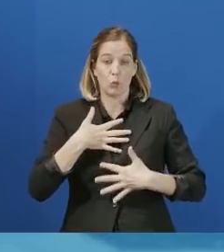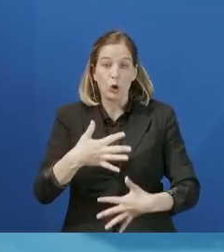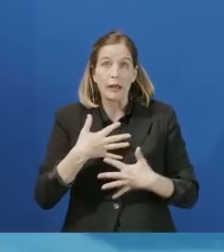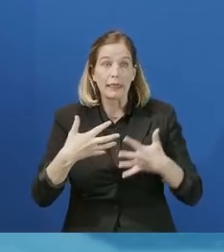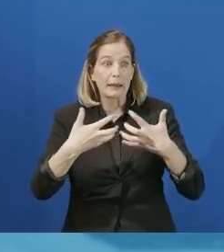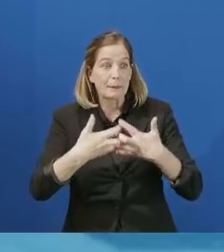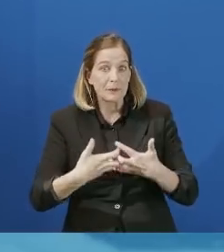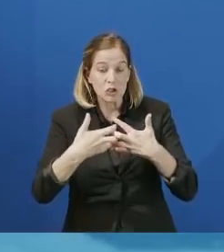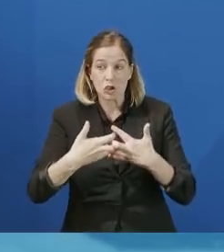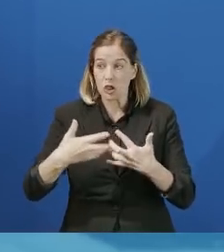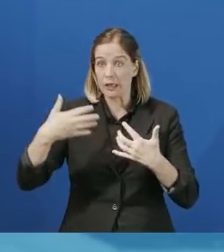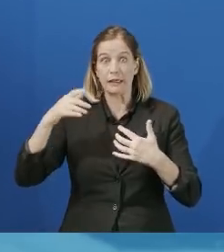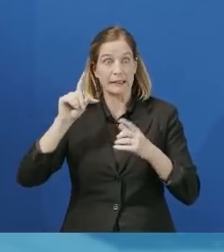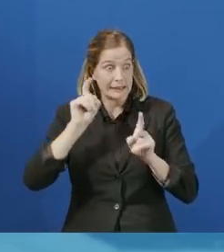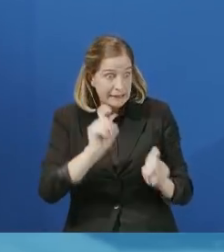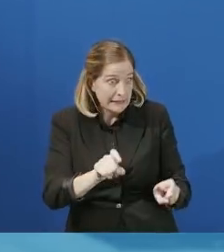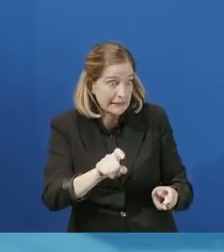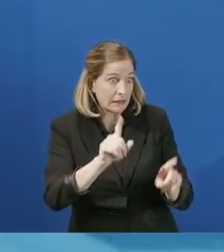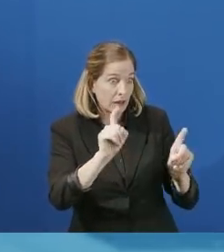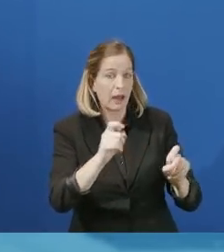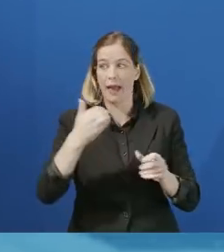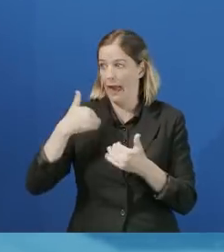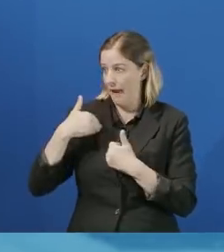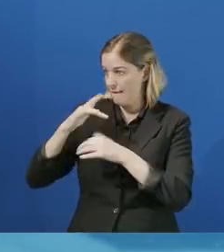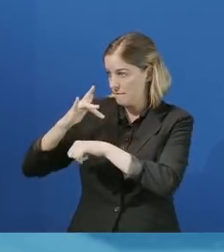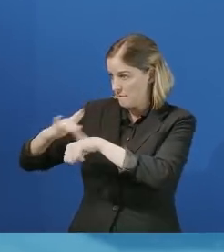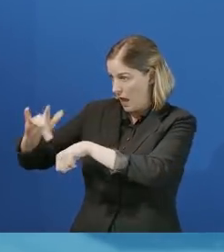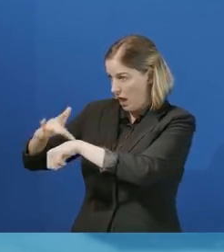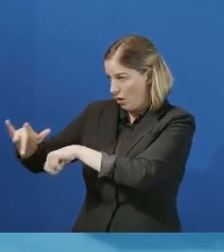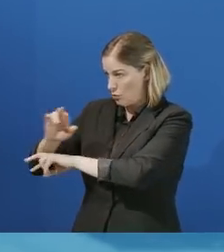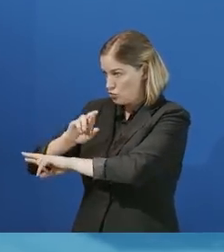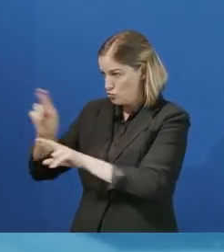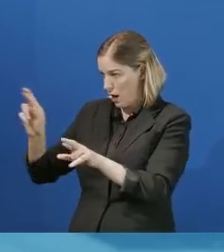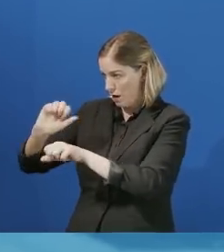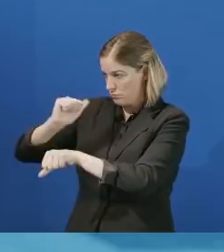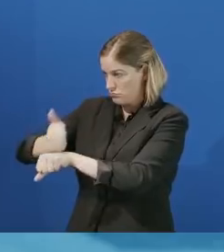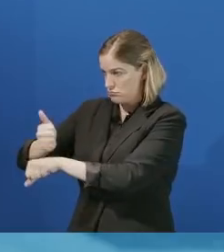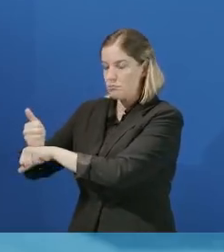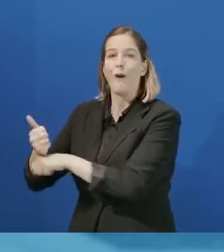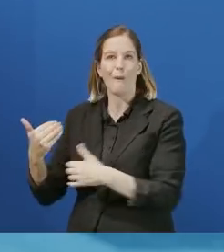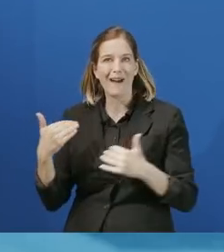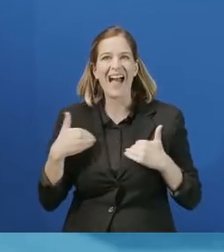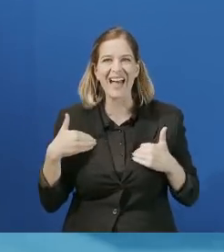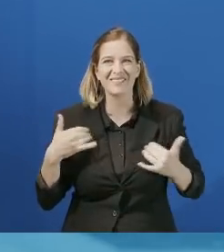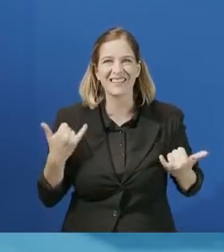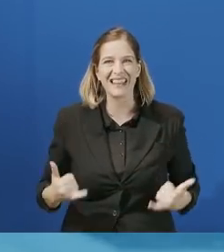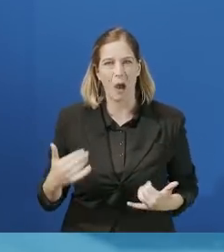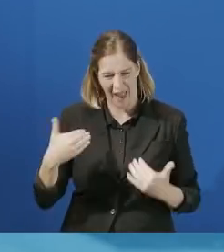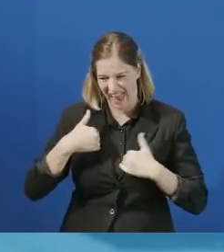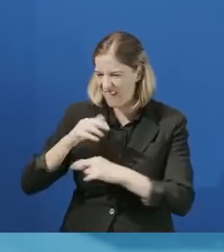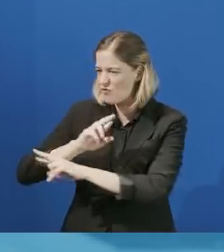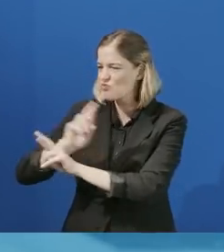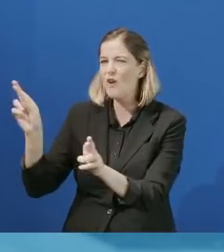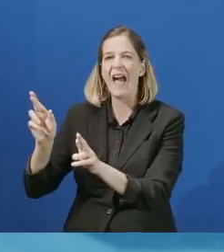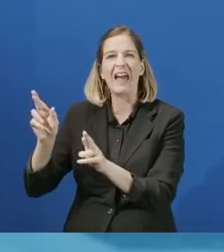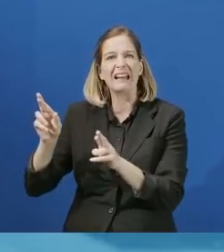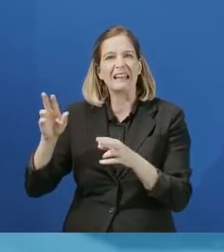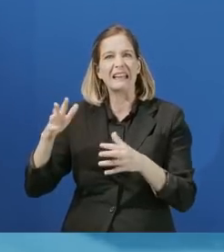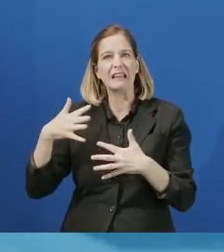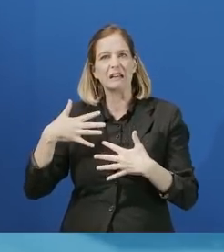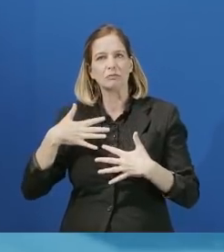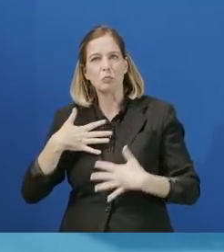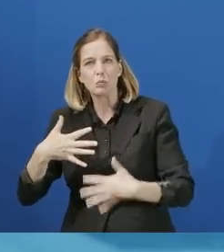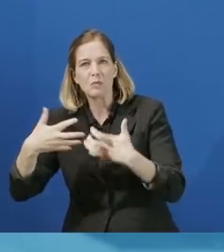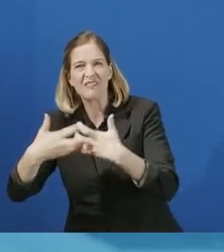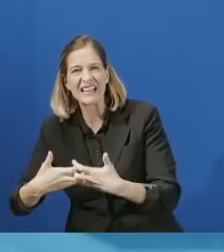we're looking to navigate to the best of our ability to the other side of this pandemic, with still